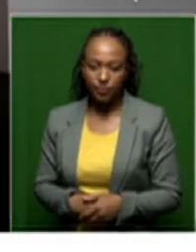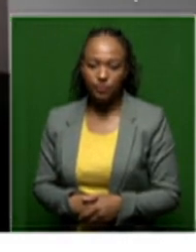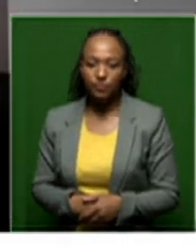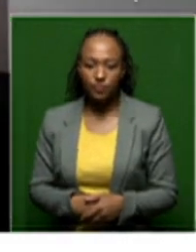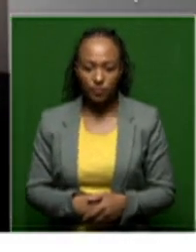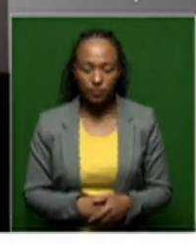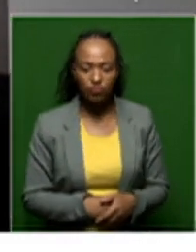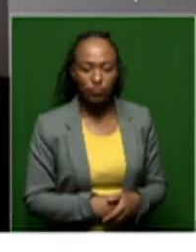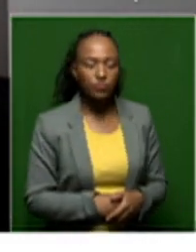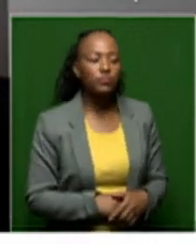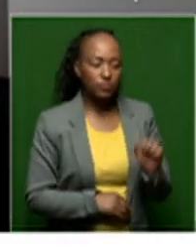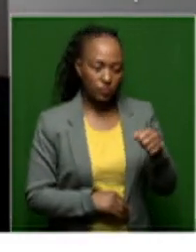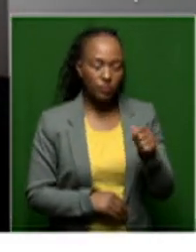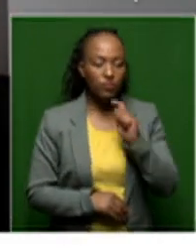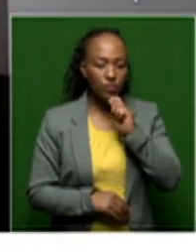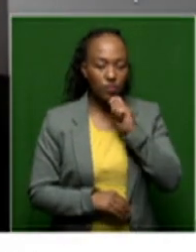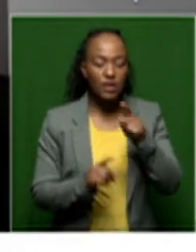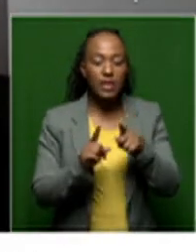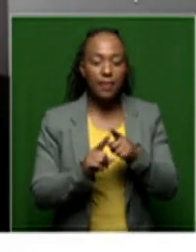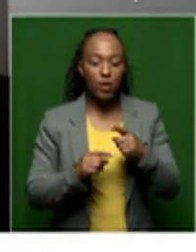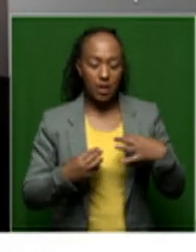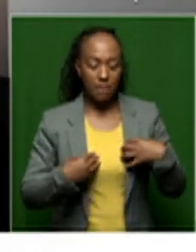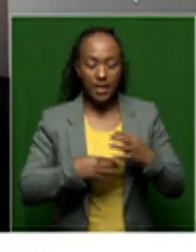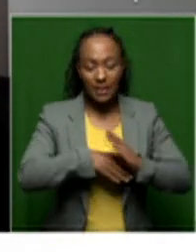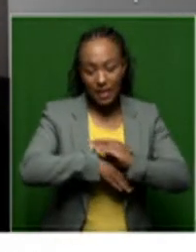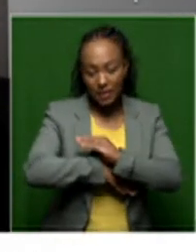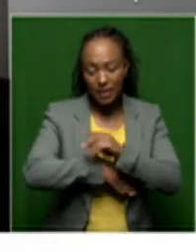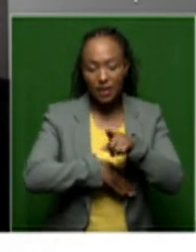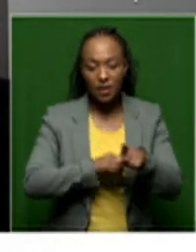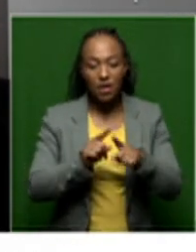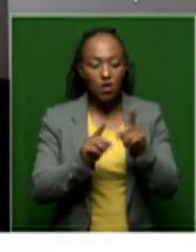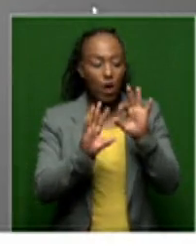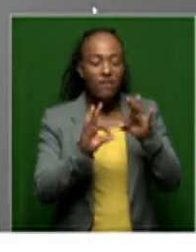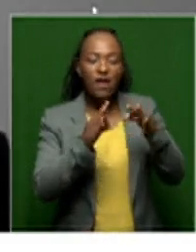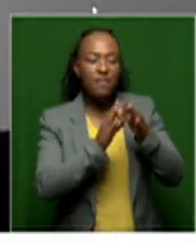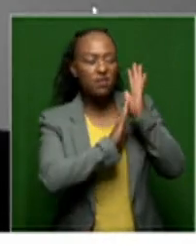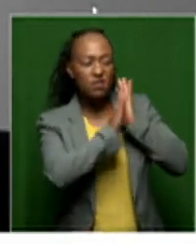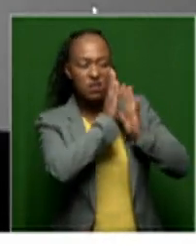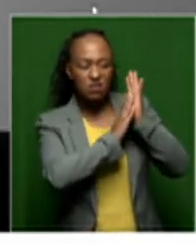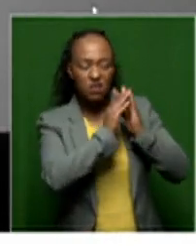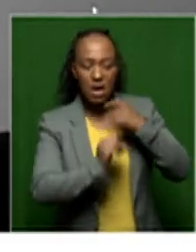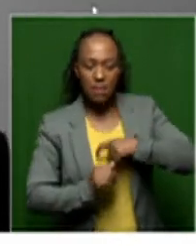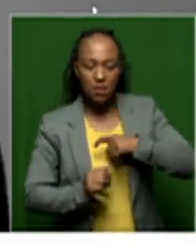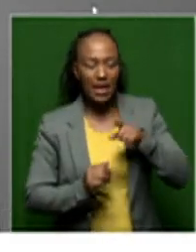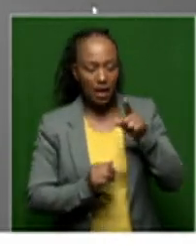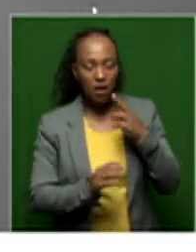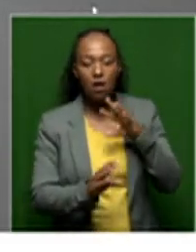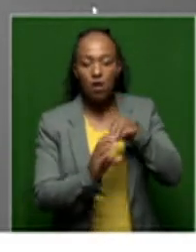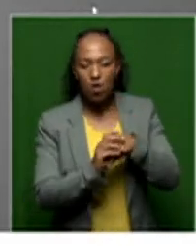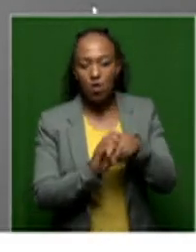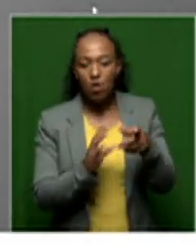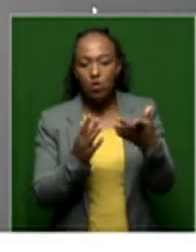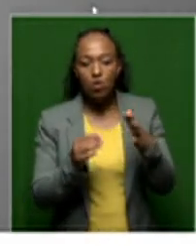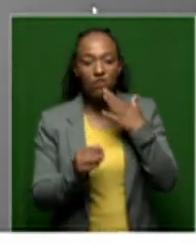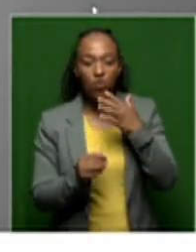Exactly, yes. So in the case with the breast cancer, obviously a family history and a personal history of breast cancer plays a role. You have